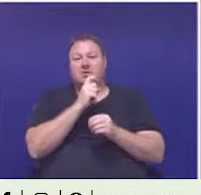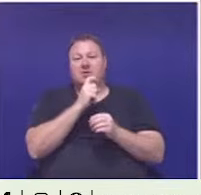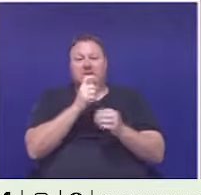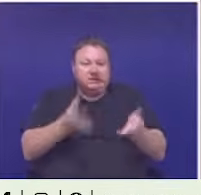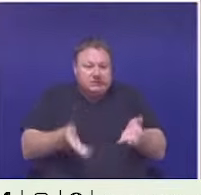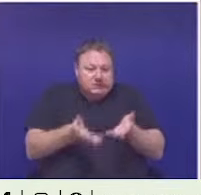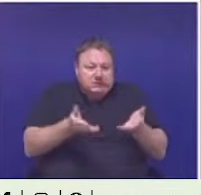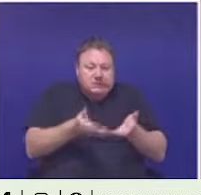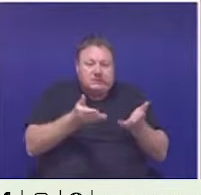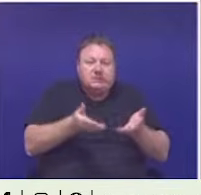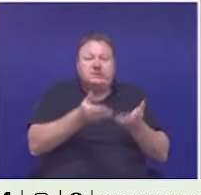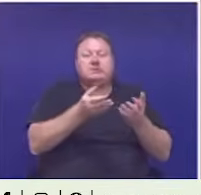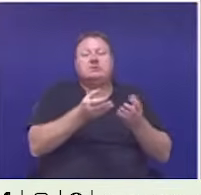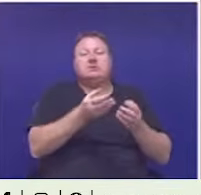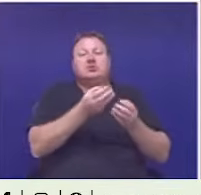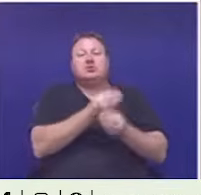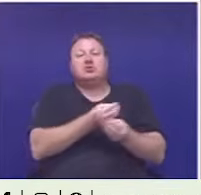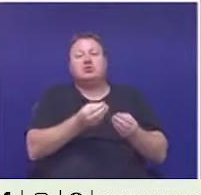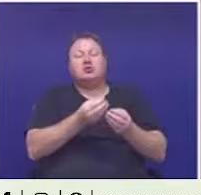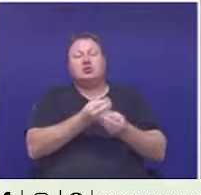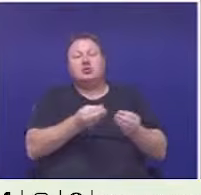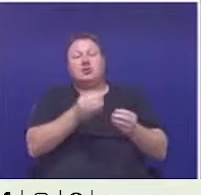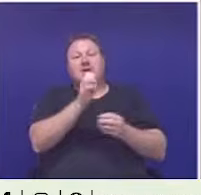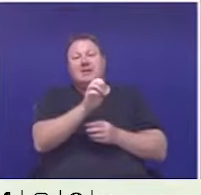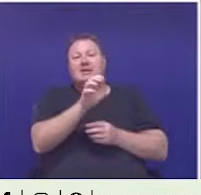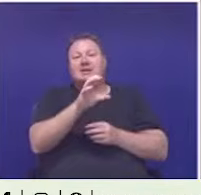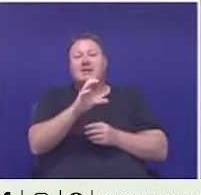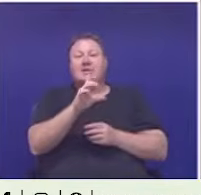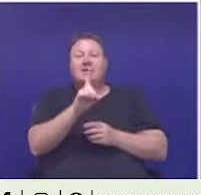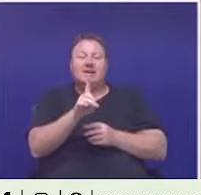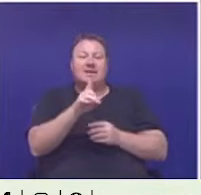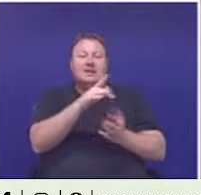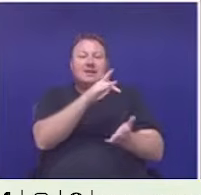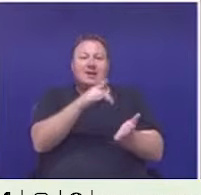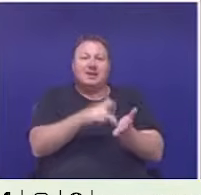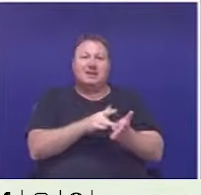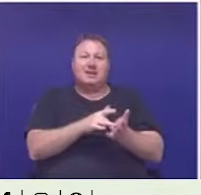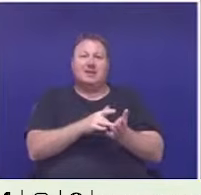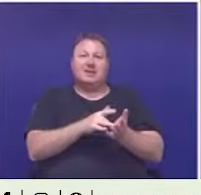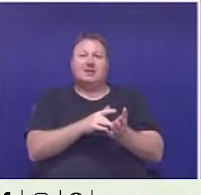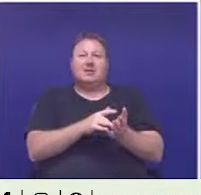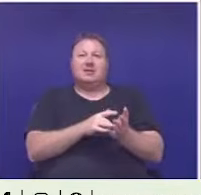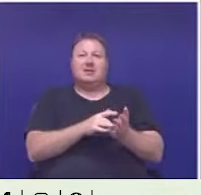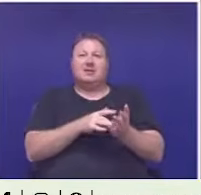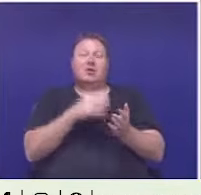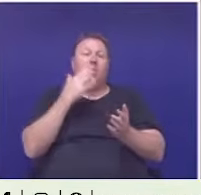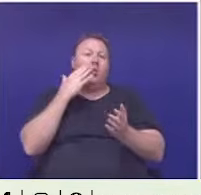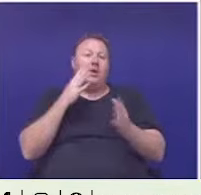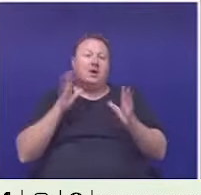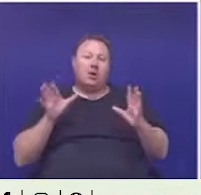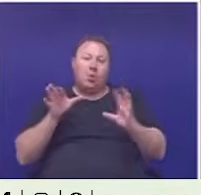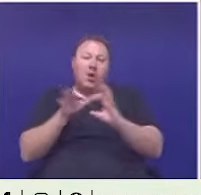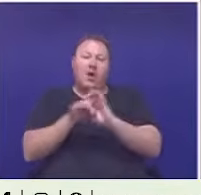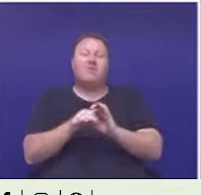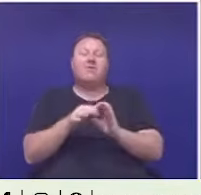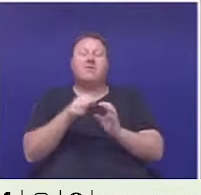get into structured ECD centers. They need to be thriving by 5. By the time they get to grade R, they need